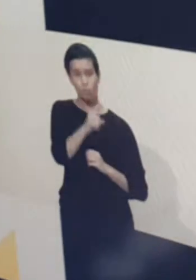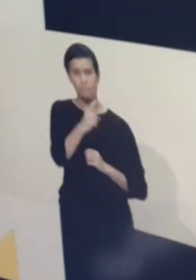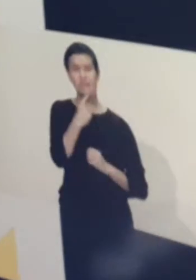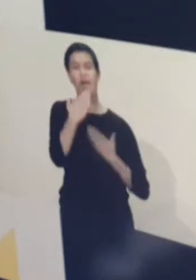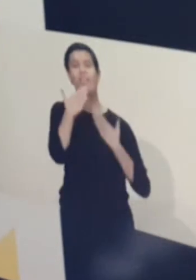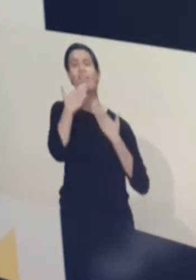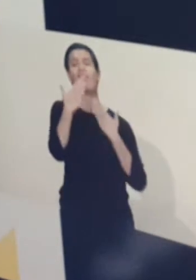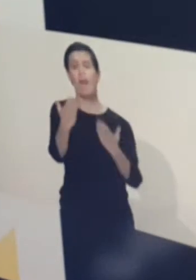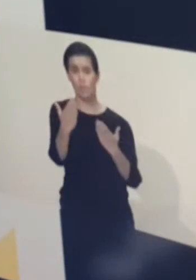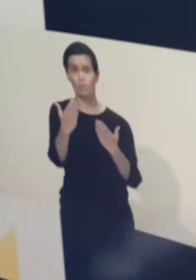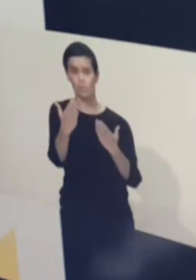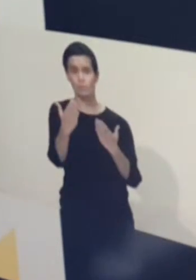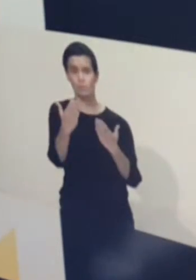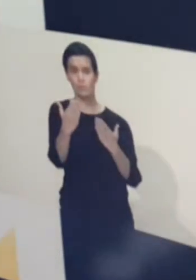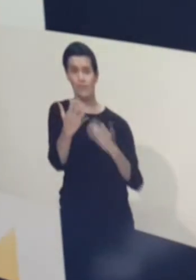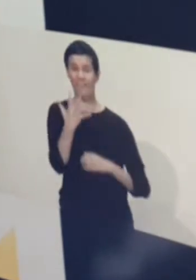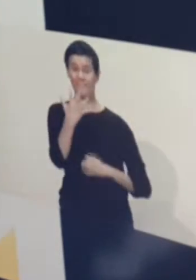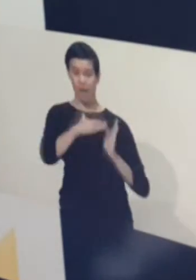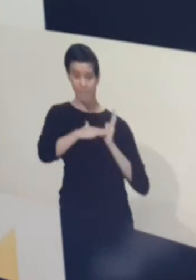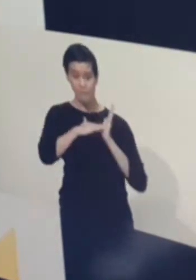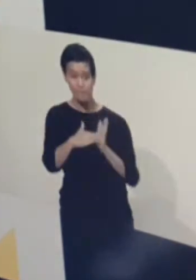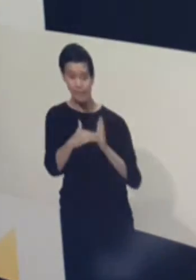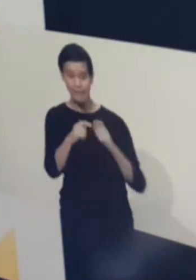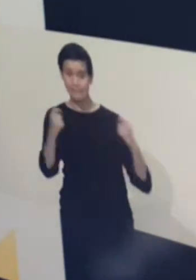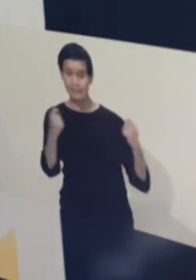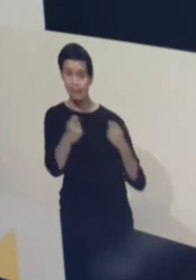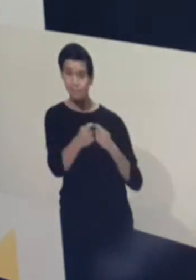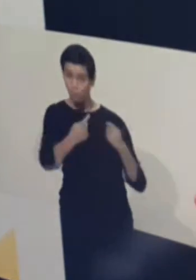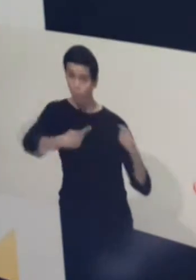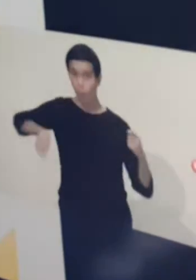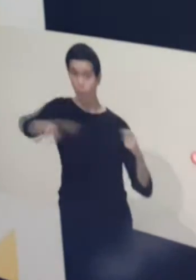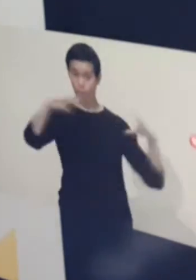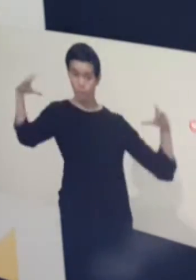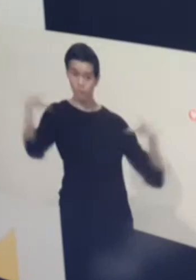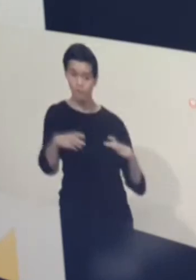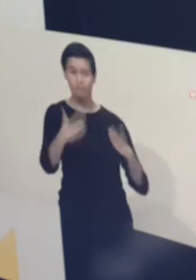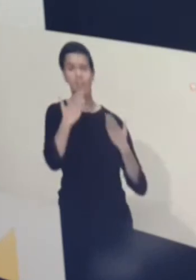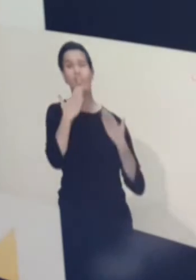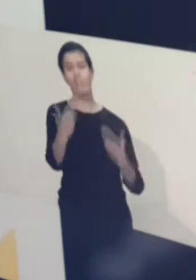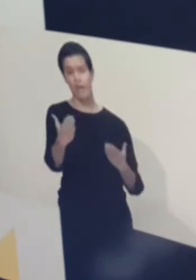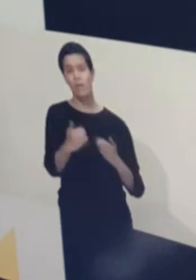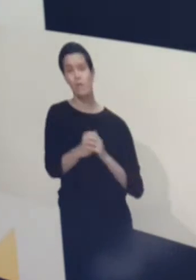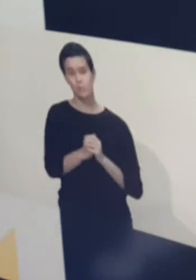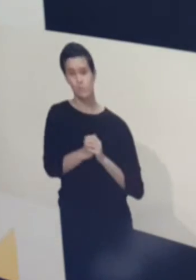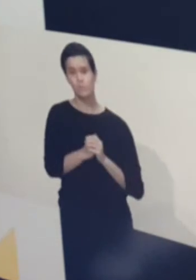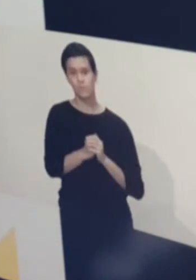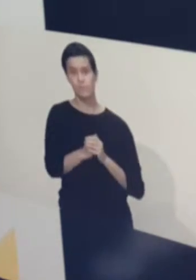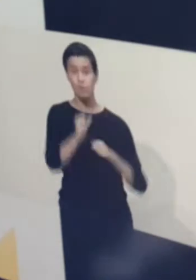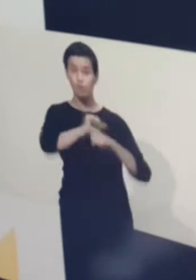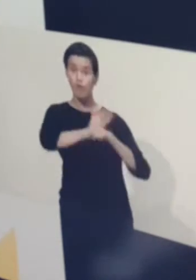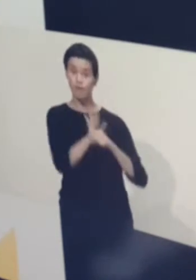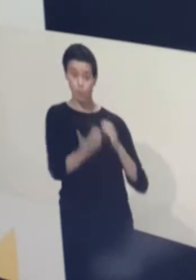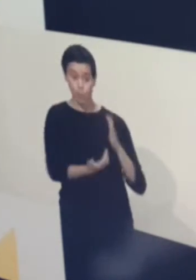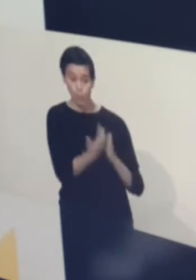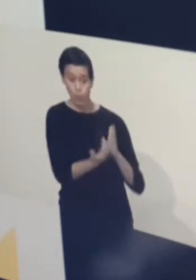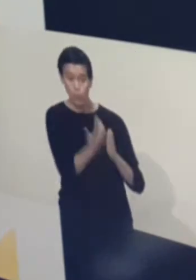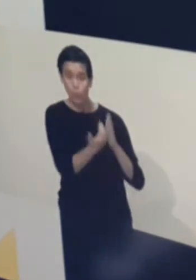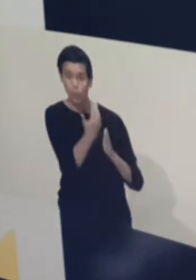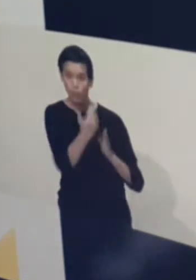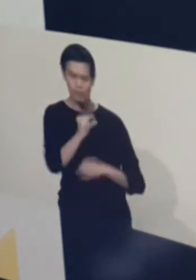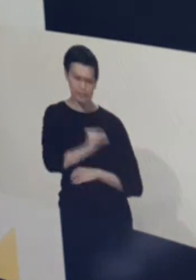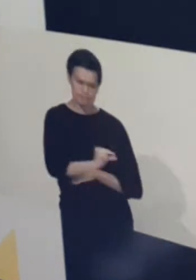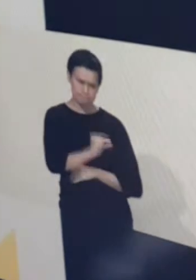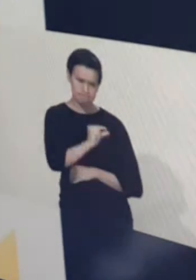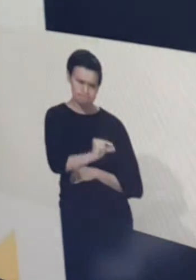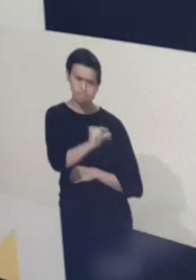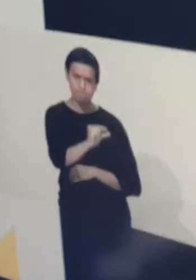million. Case numbers remain low. And in the last week, we have had 2 days in a row